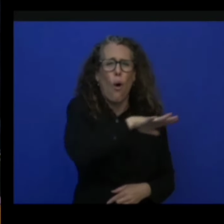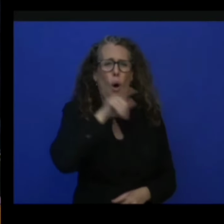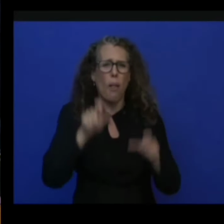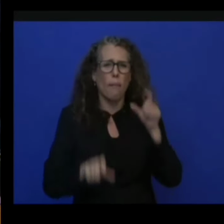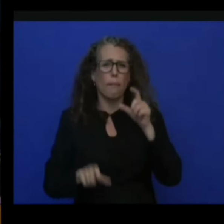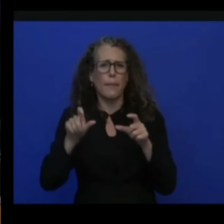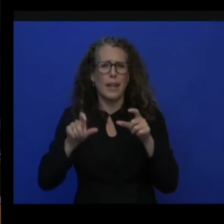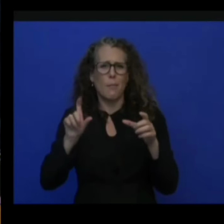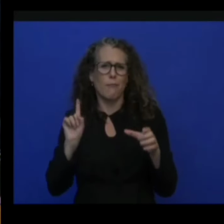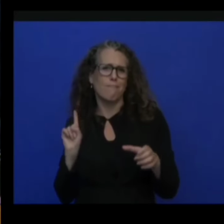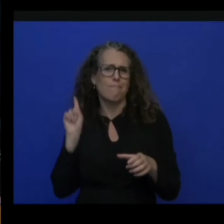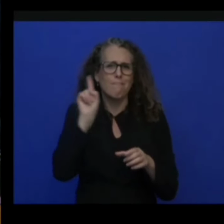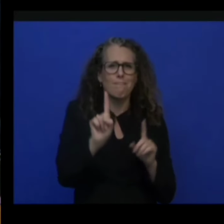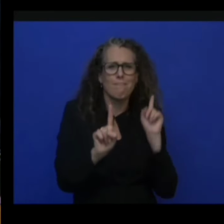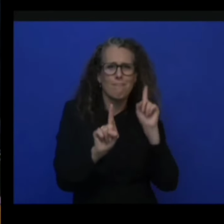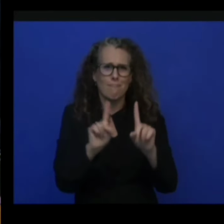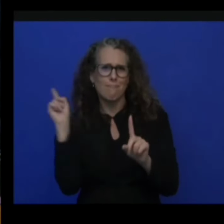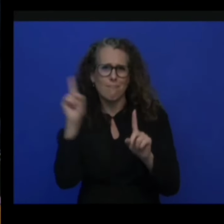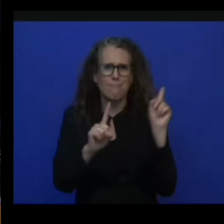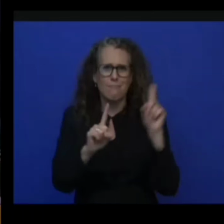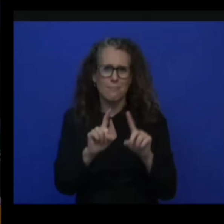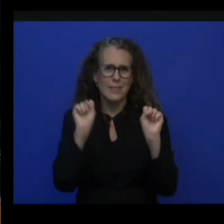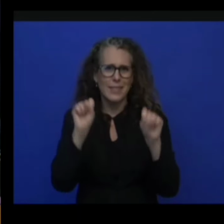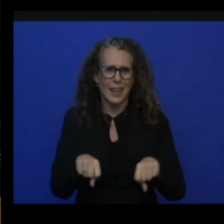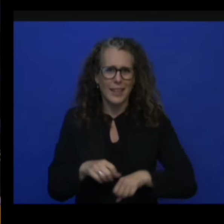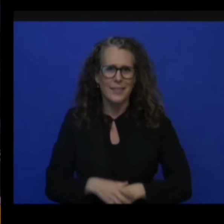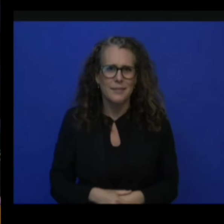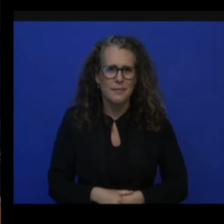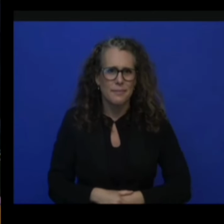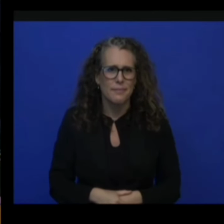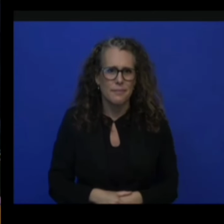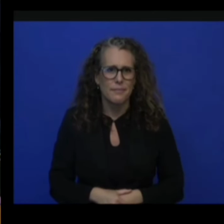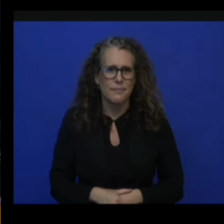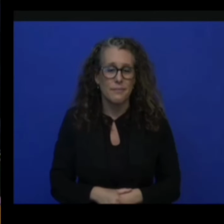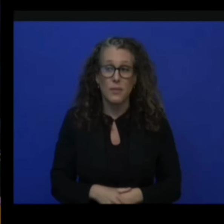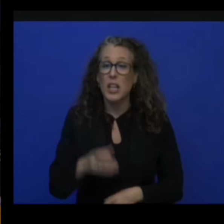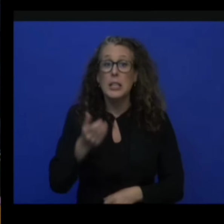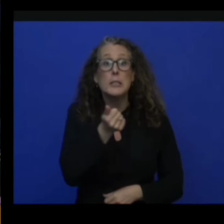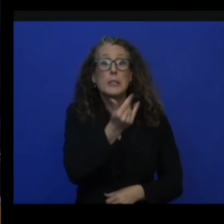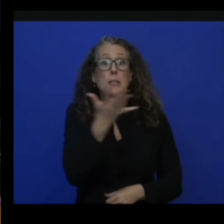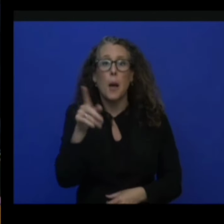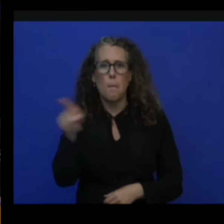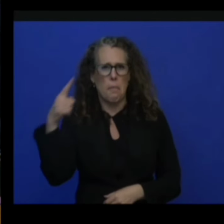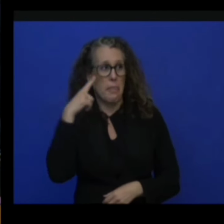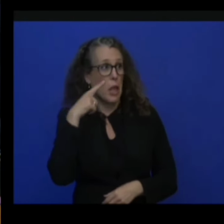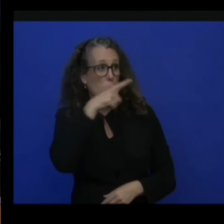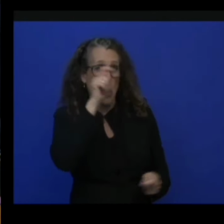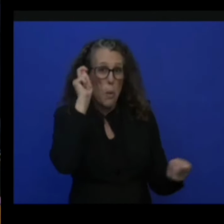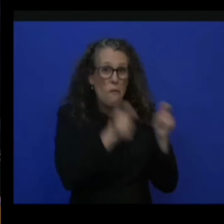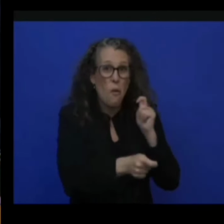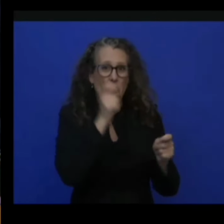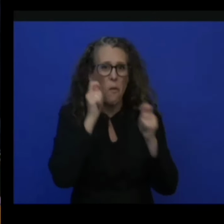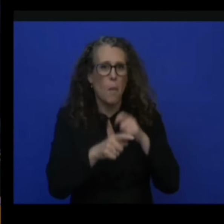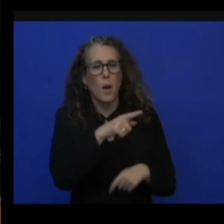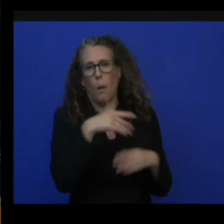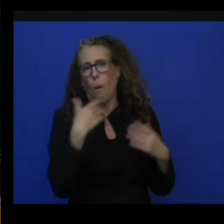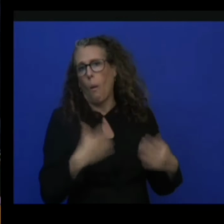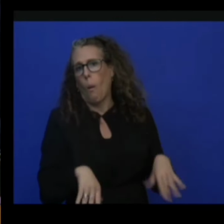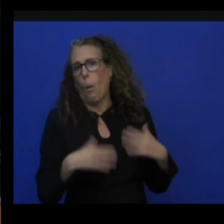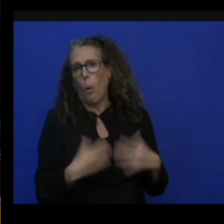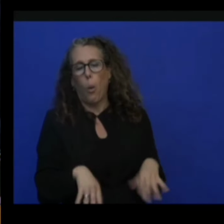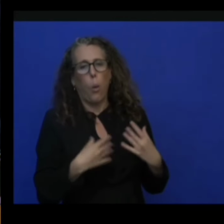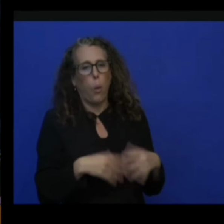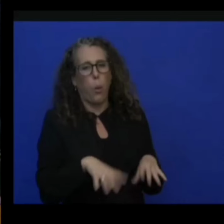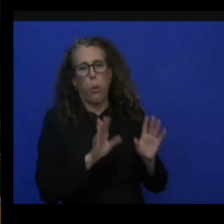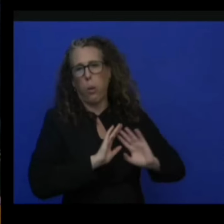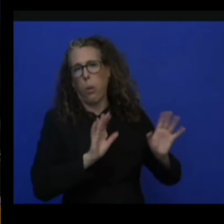To those that feel the reform task is too ambitious, I would like to remind them of the words